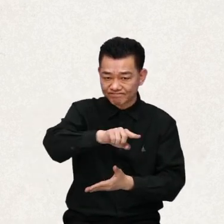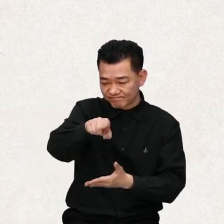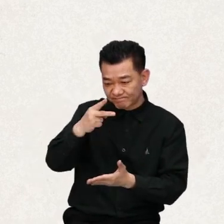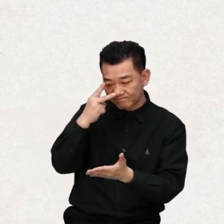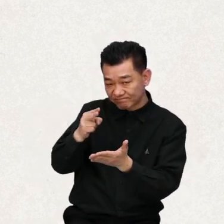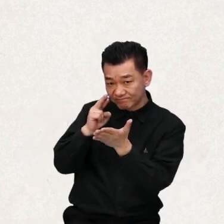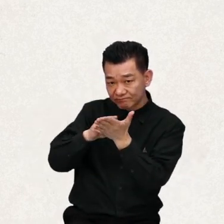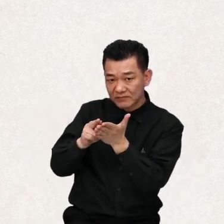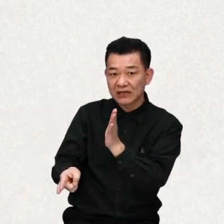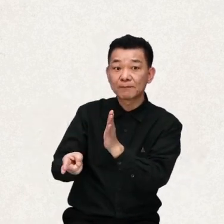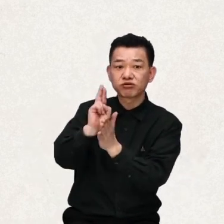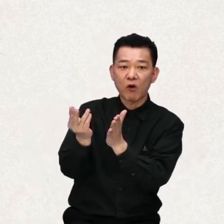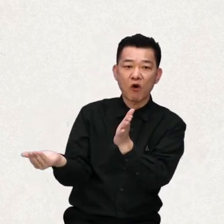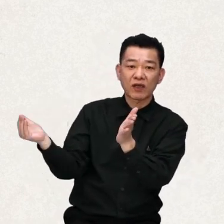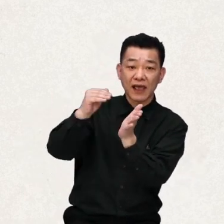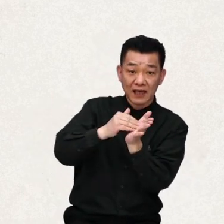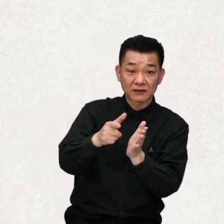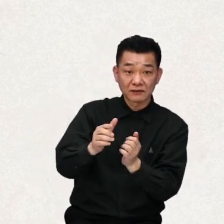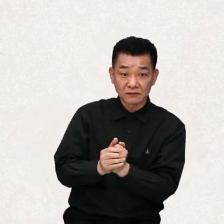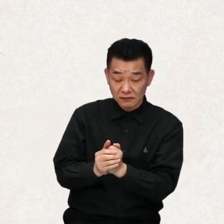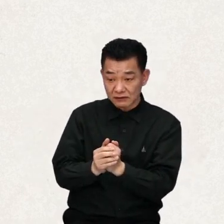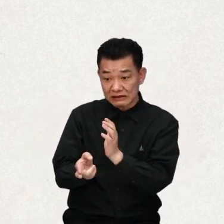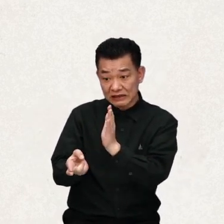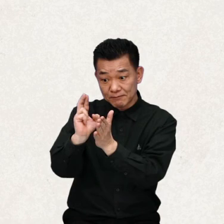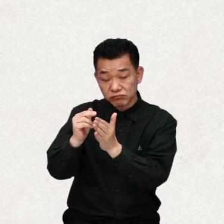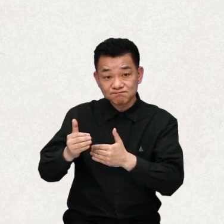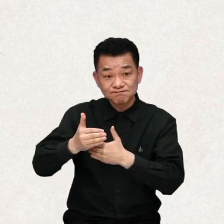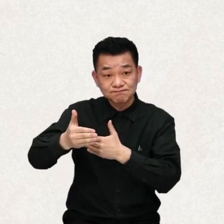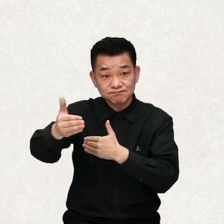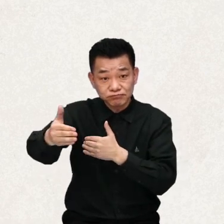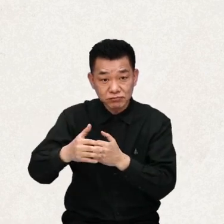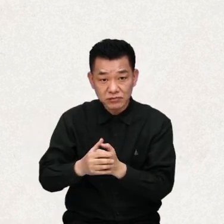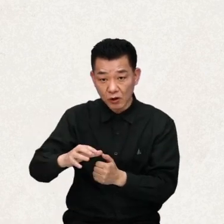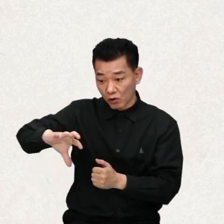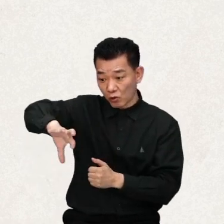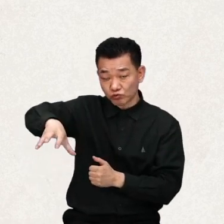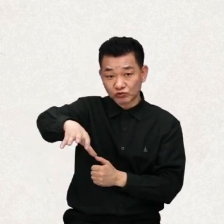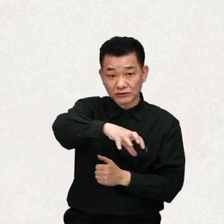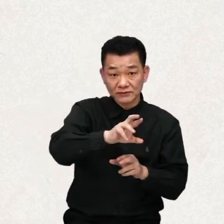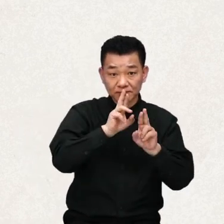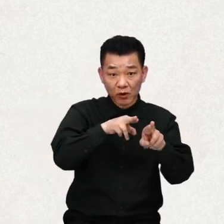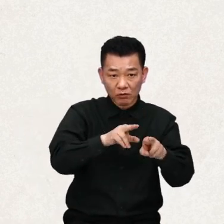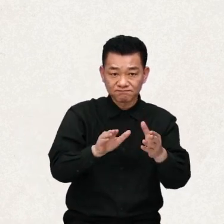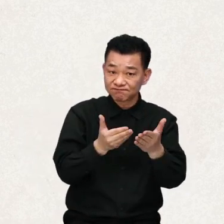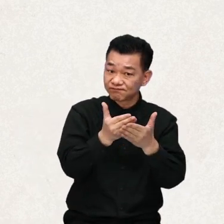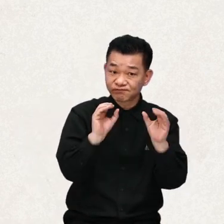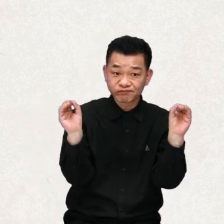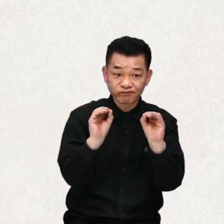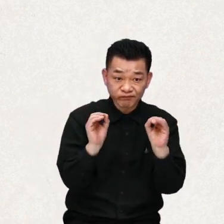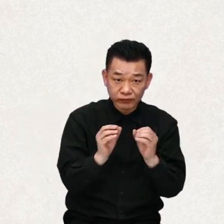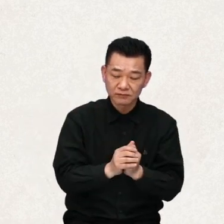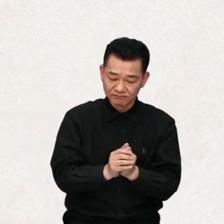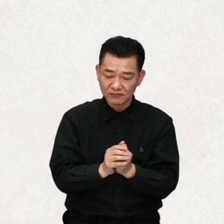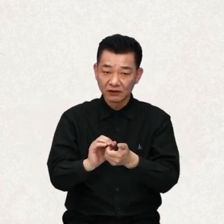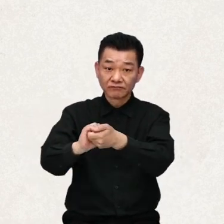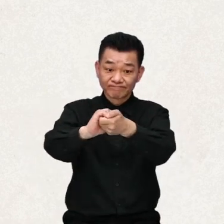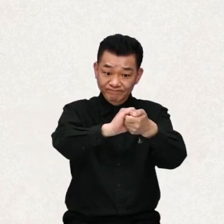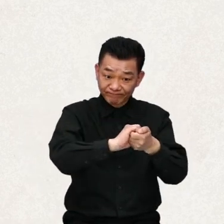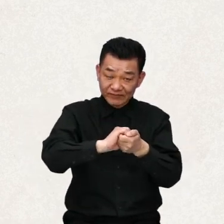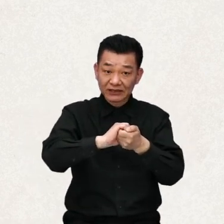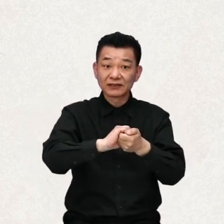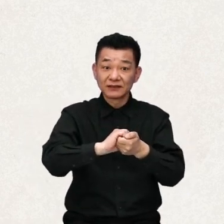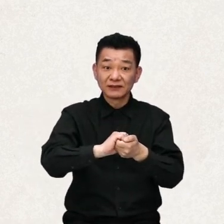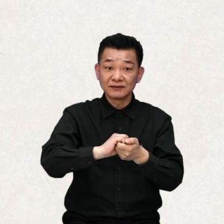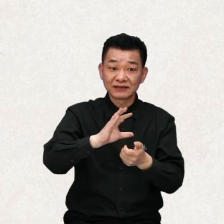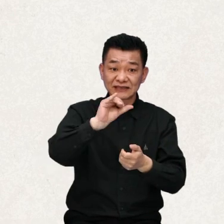autonomously. A review process takes place when a country does not submit a report. Thus, the final conclusion